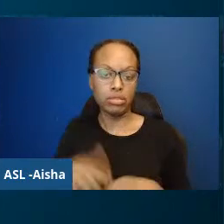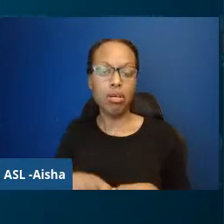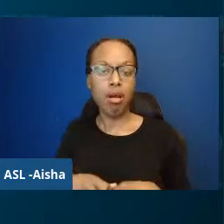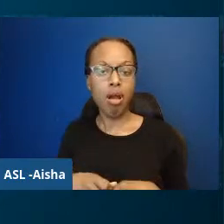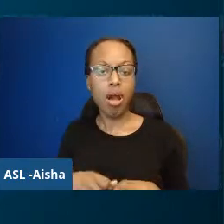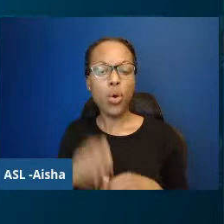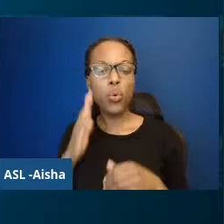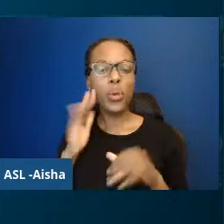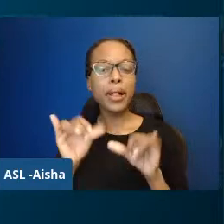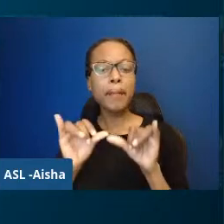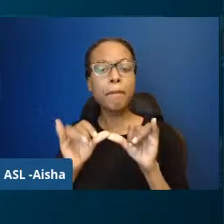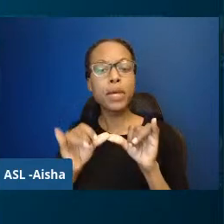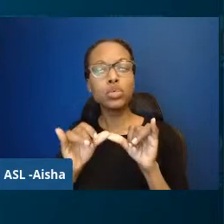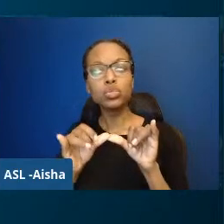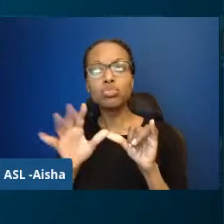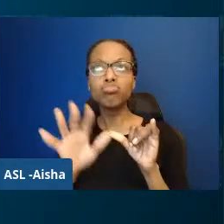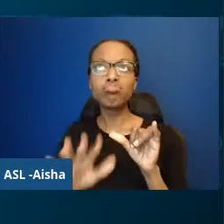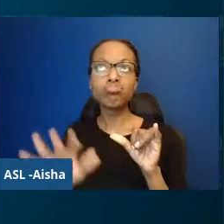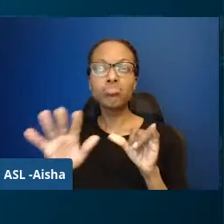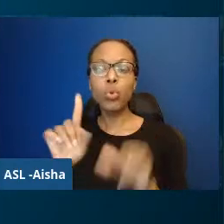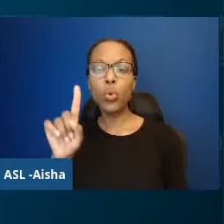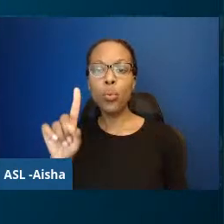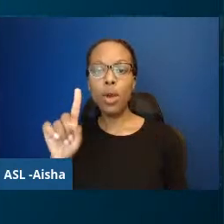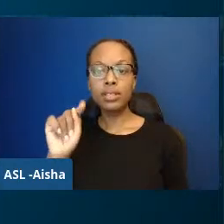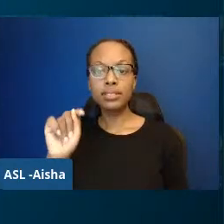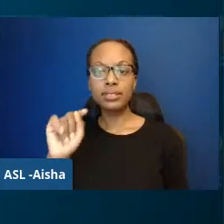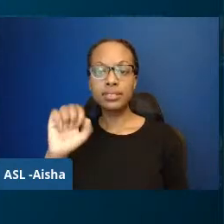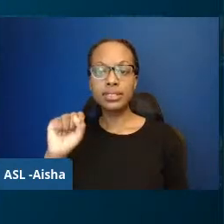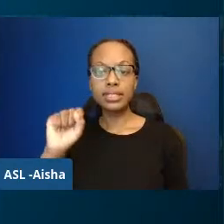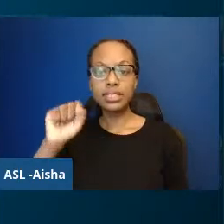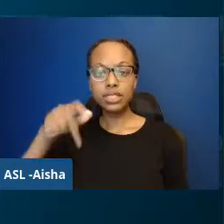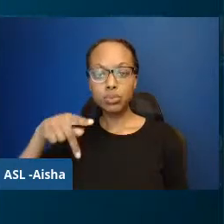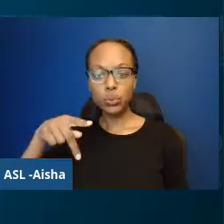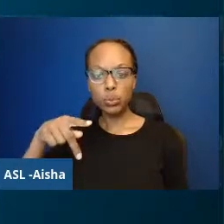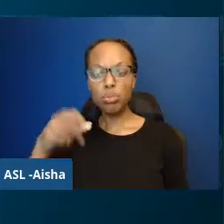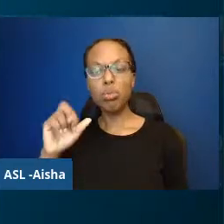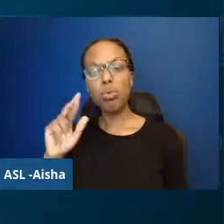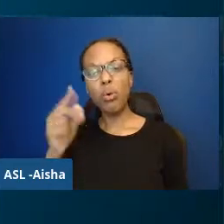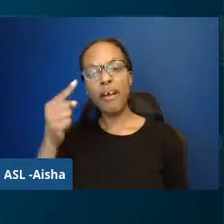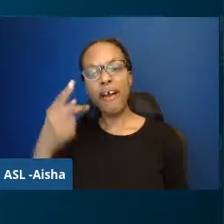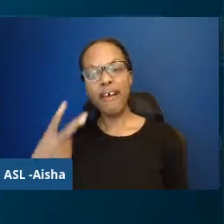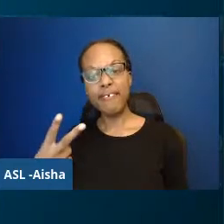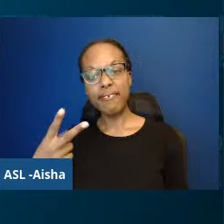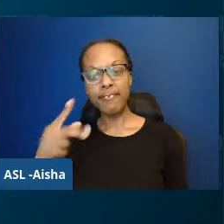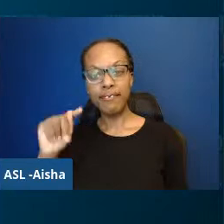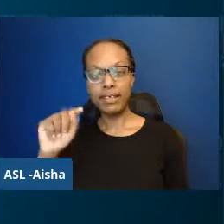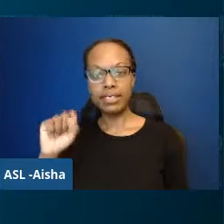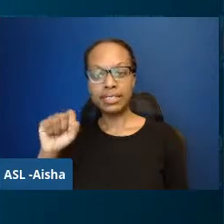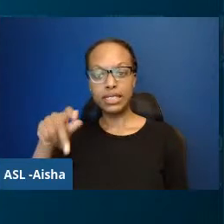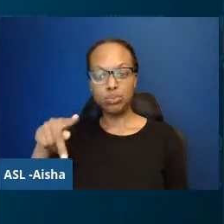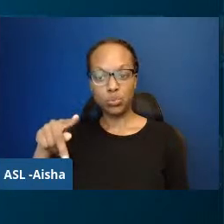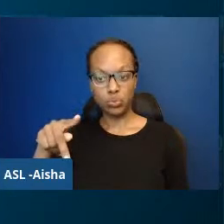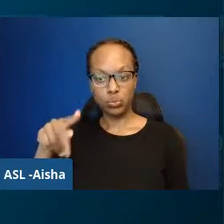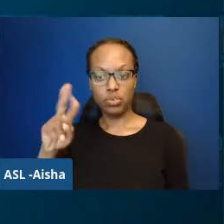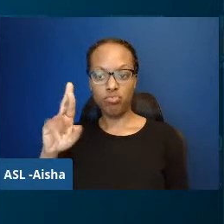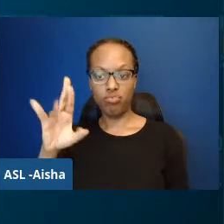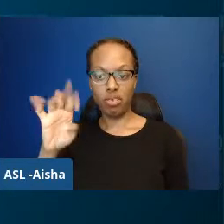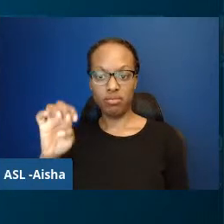I'm gonna use maybe about a teaspoon or maybe a half a teaspoon of rice.